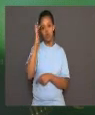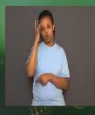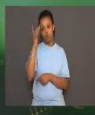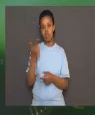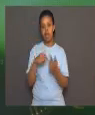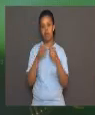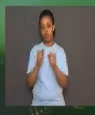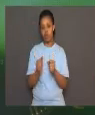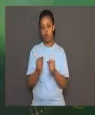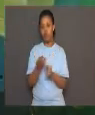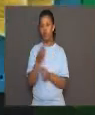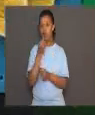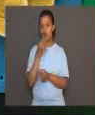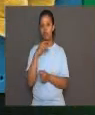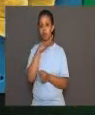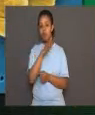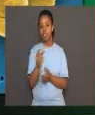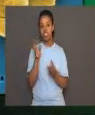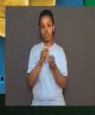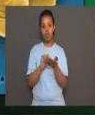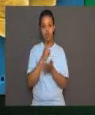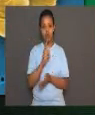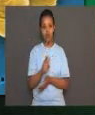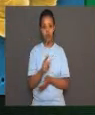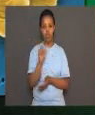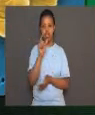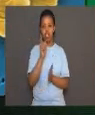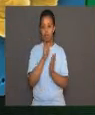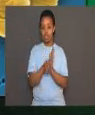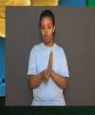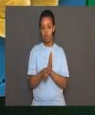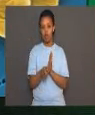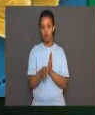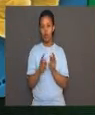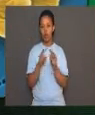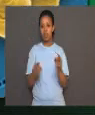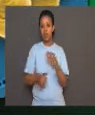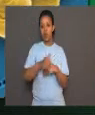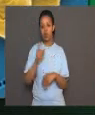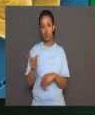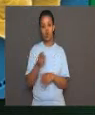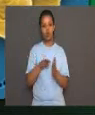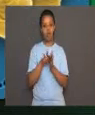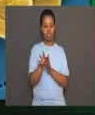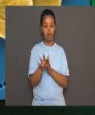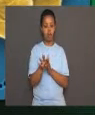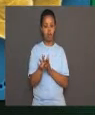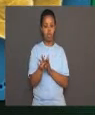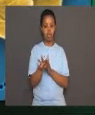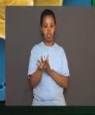and food poisoning. Some examples of harmful bacteria that act